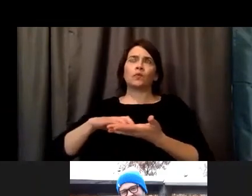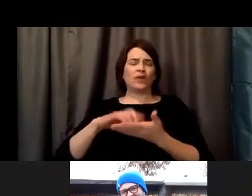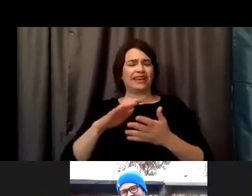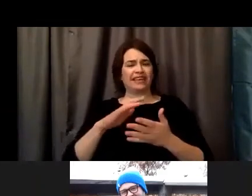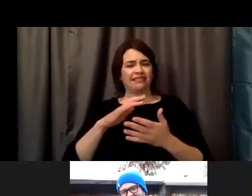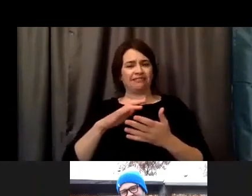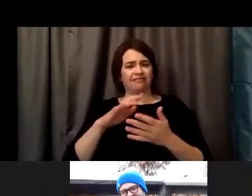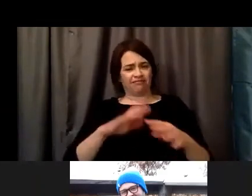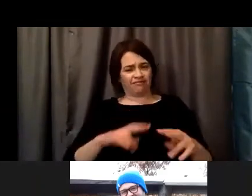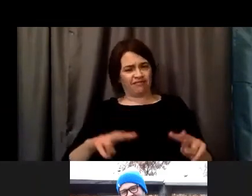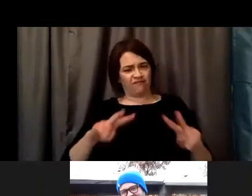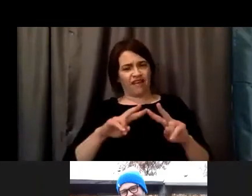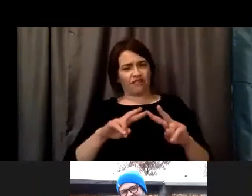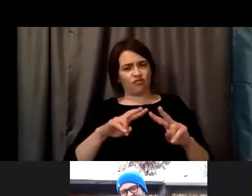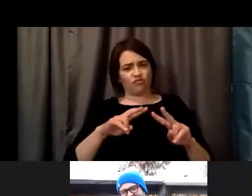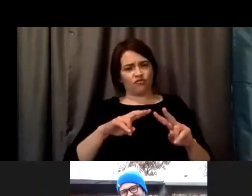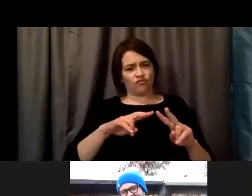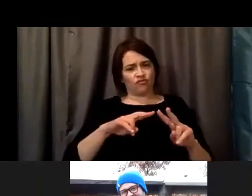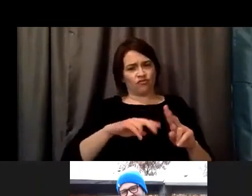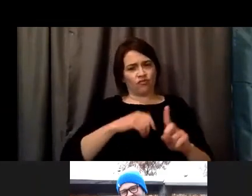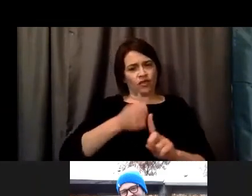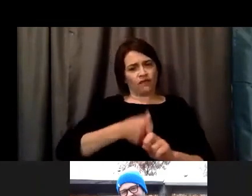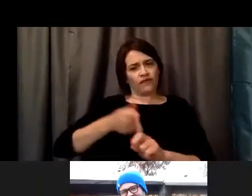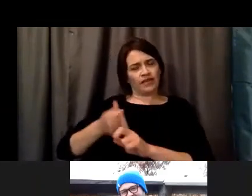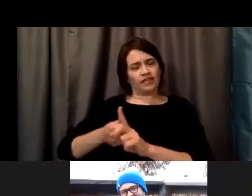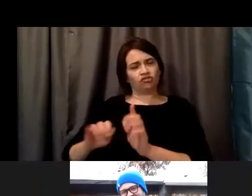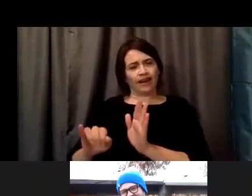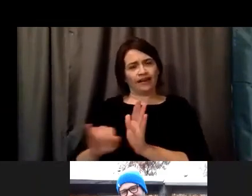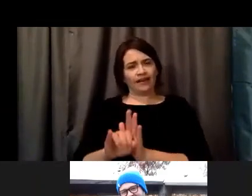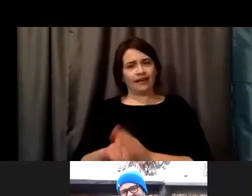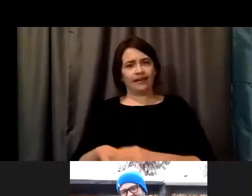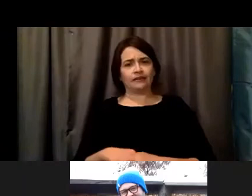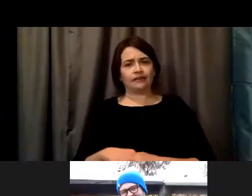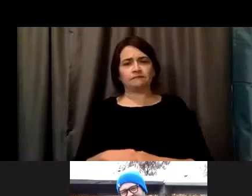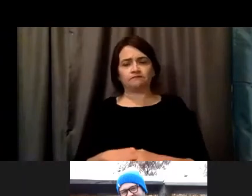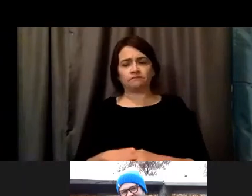George, because sometimes we feel like it's no big deal.